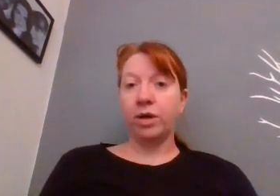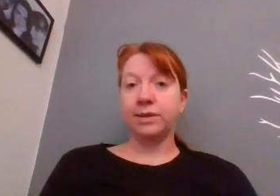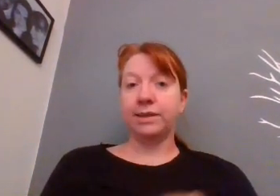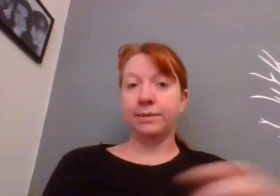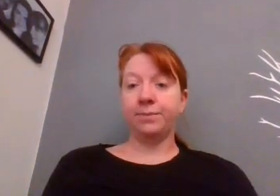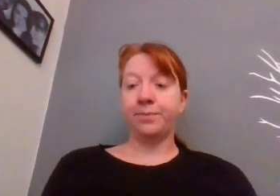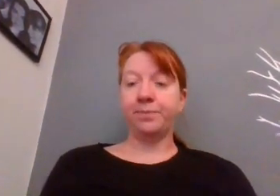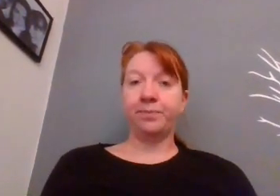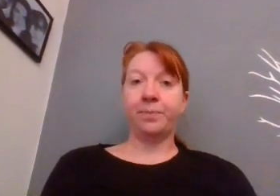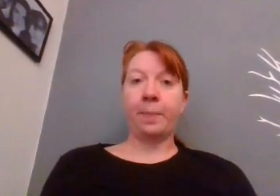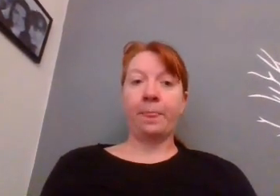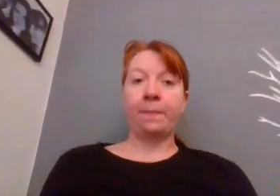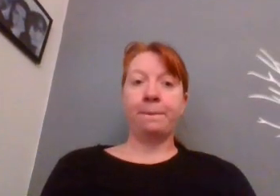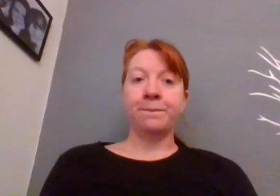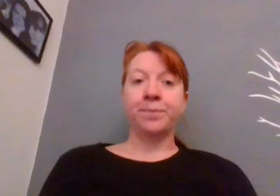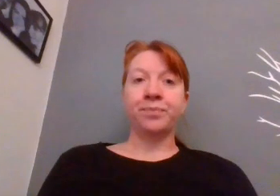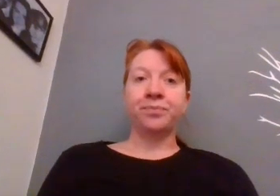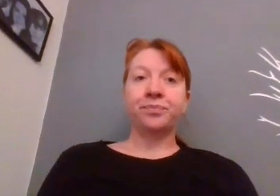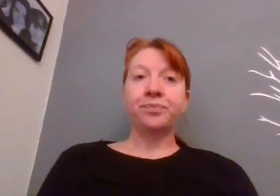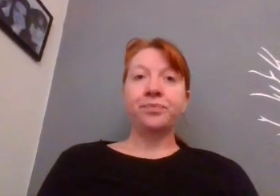time passes.